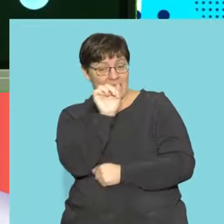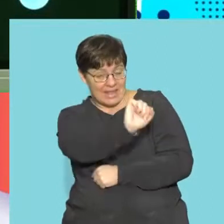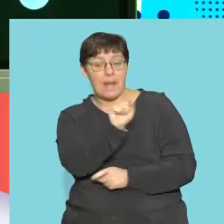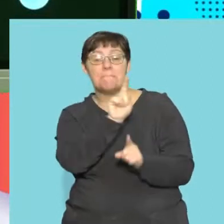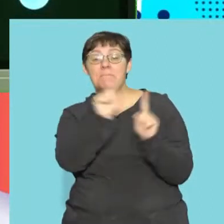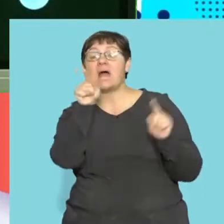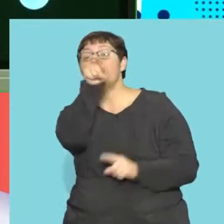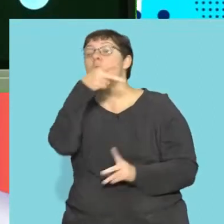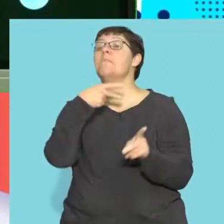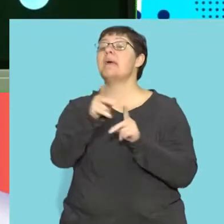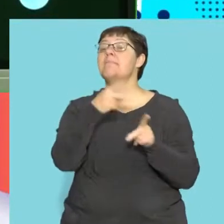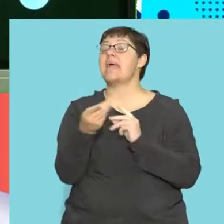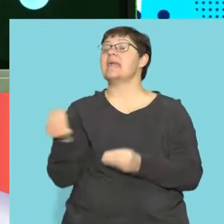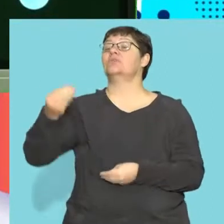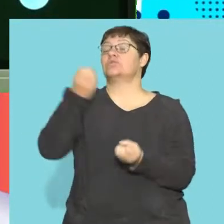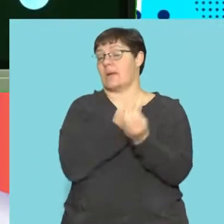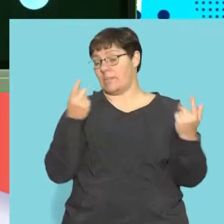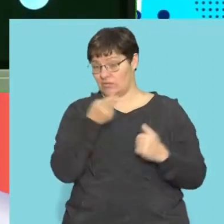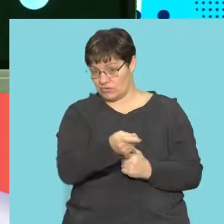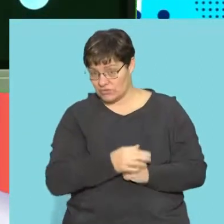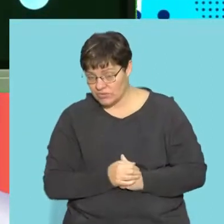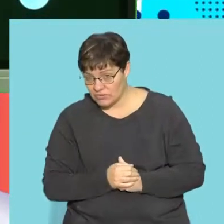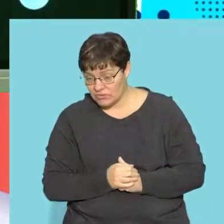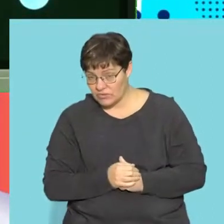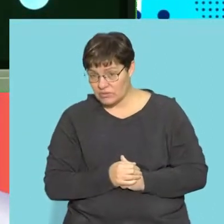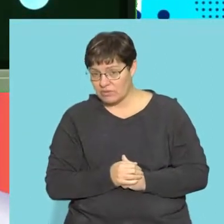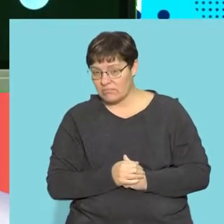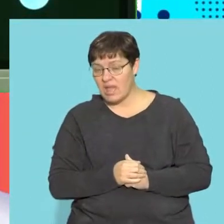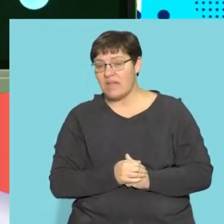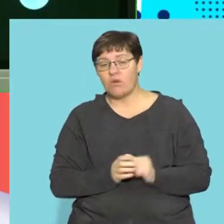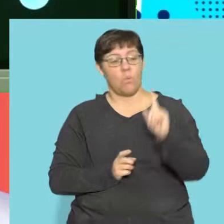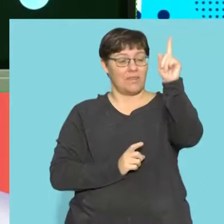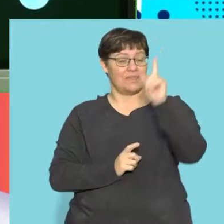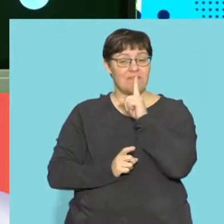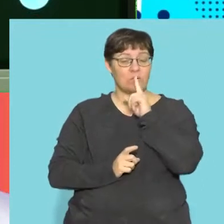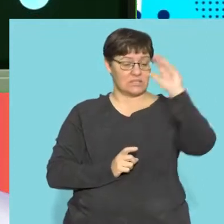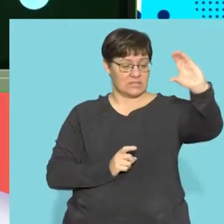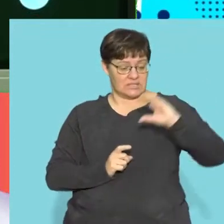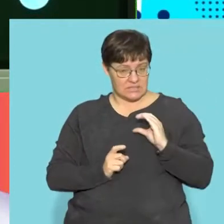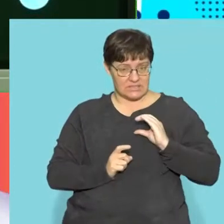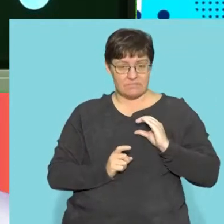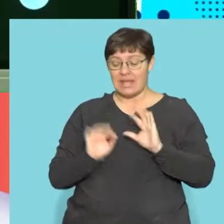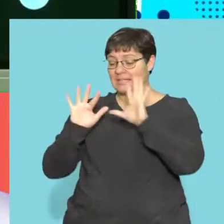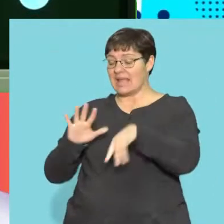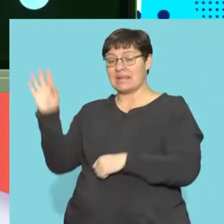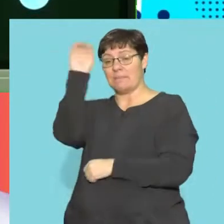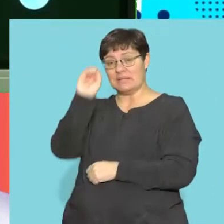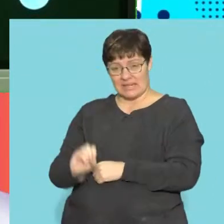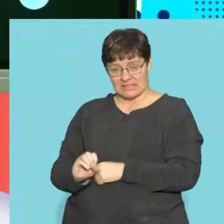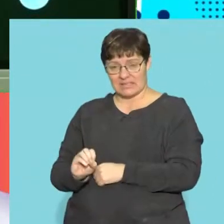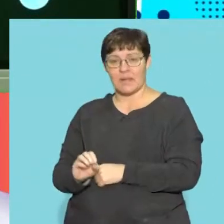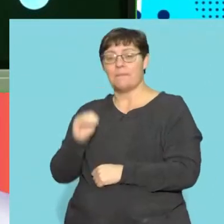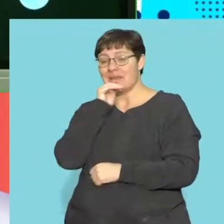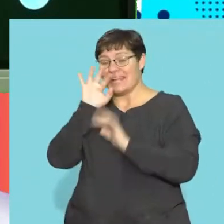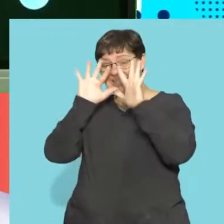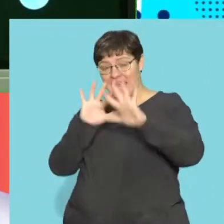the interest on what you have taken from them. So if you took 1,000 and they charge you 10%, then you